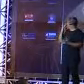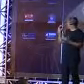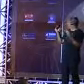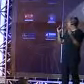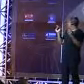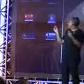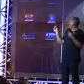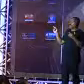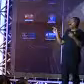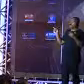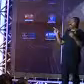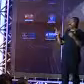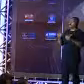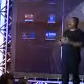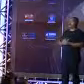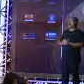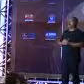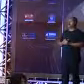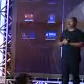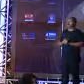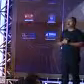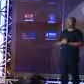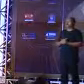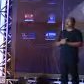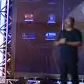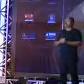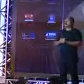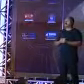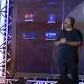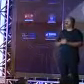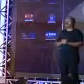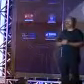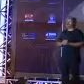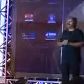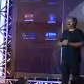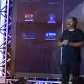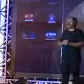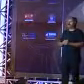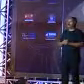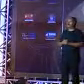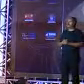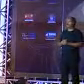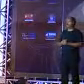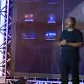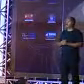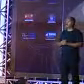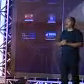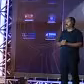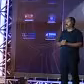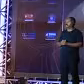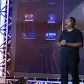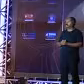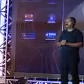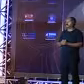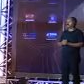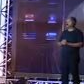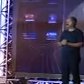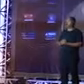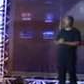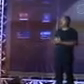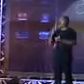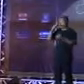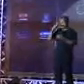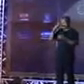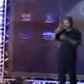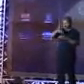on the slide. Running, if you see each of those discs is a separate